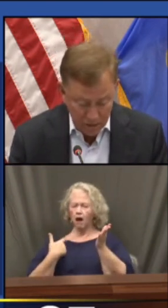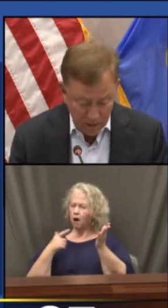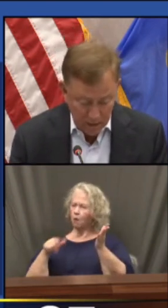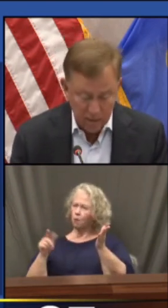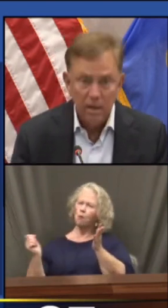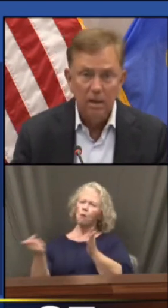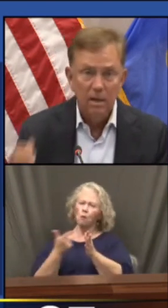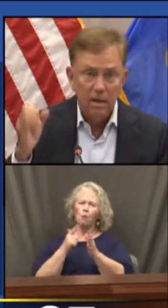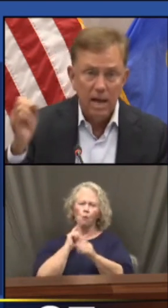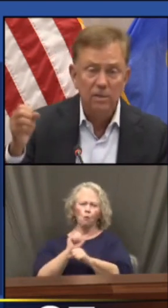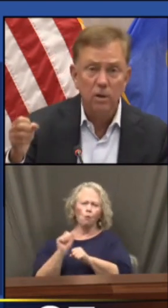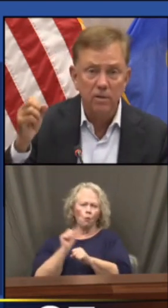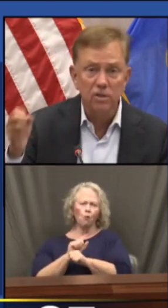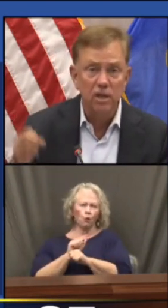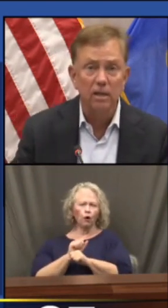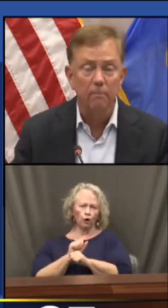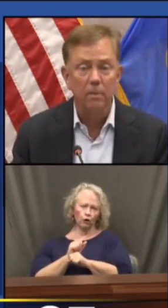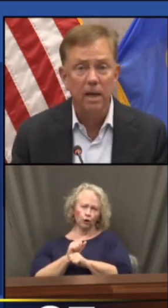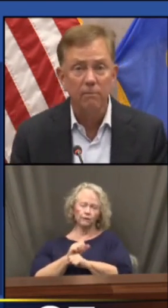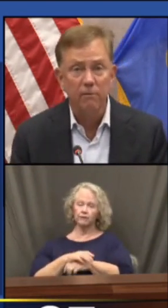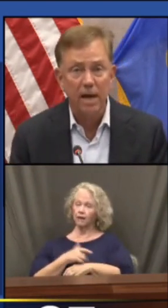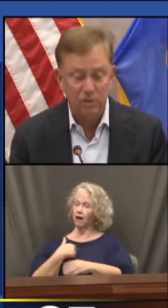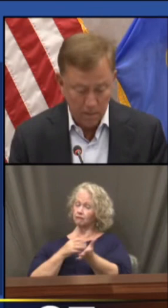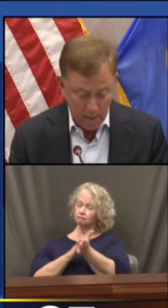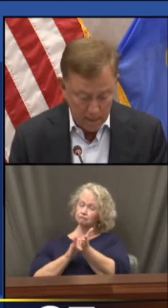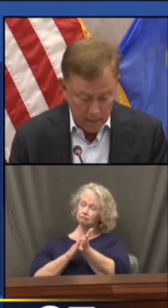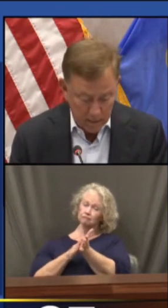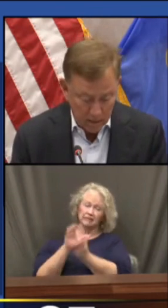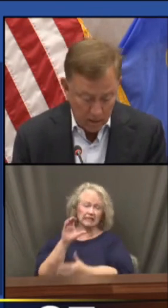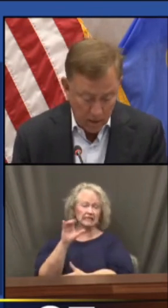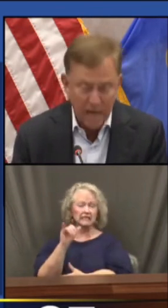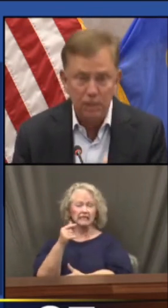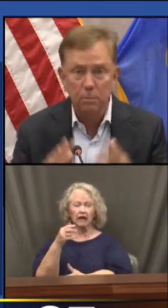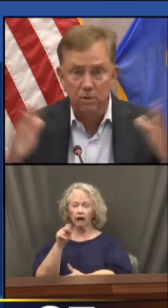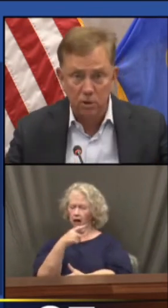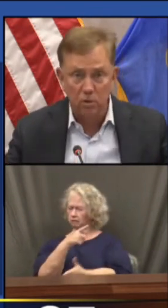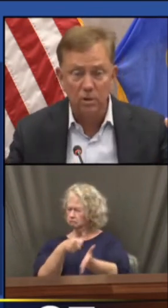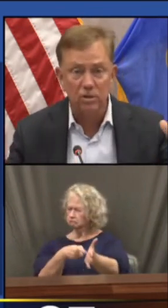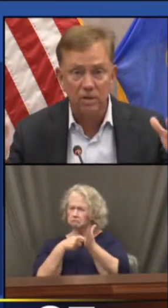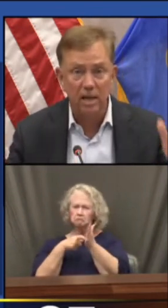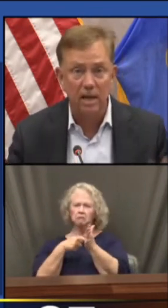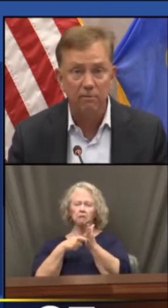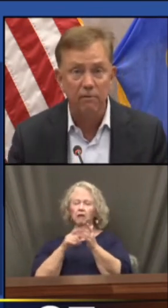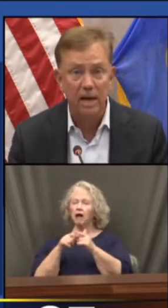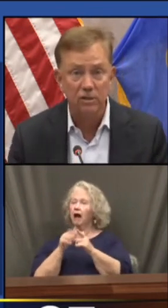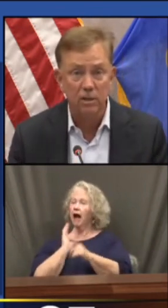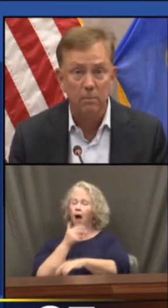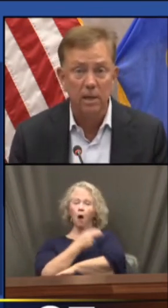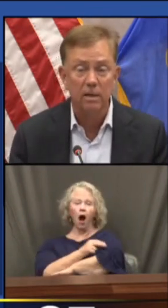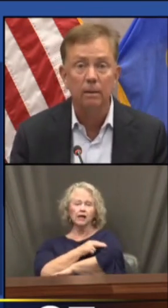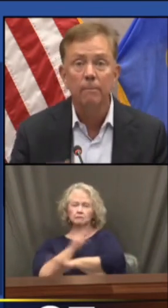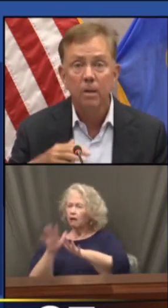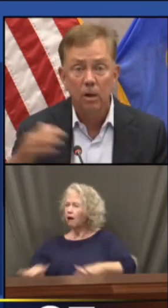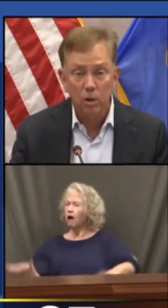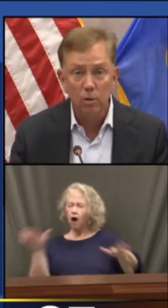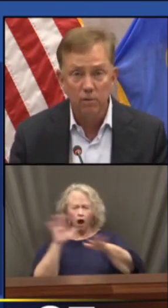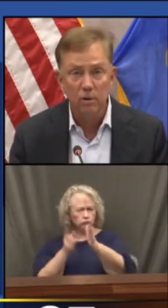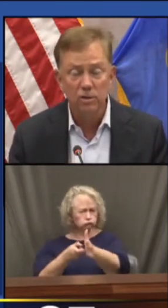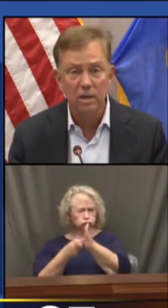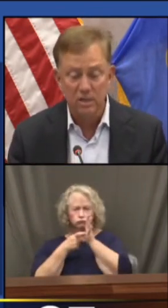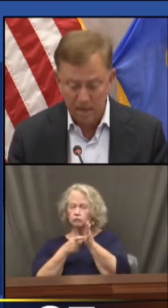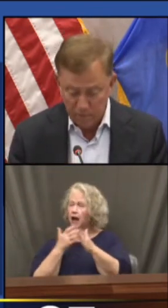getting vaccinated. Hats off to Cigna. They have a vaccine mandate there. Our hospitals across the state have a vaccine mandate.